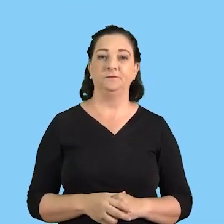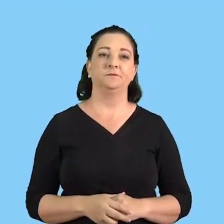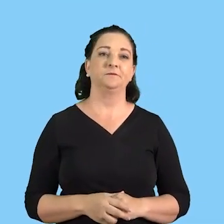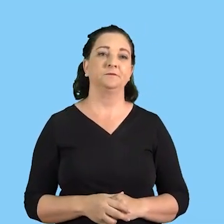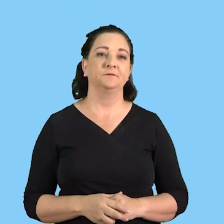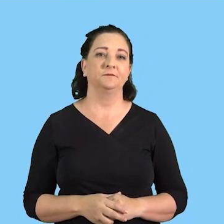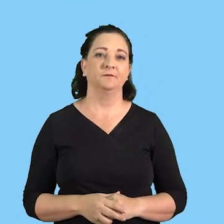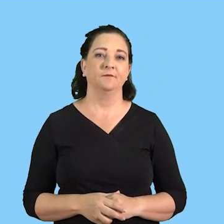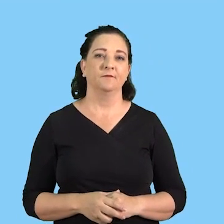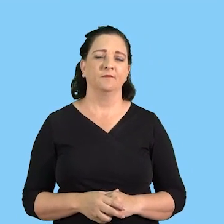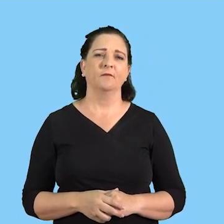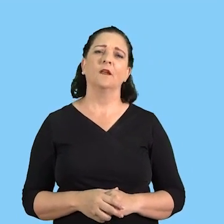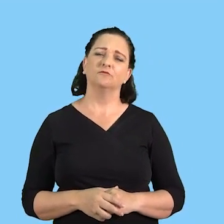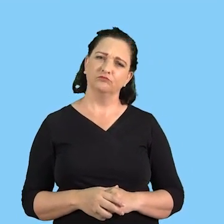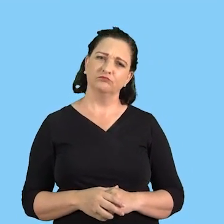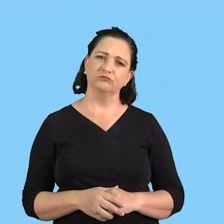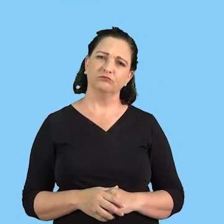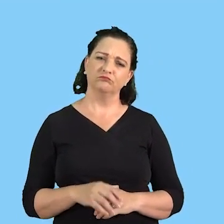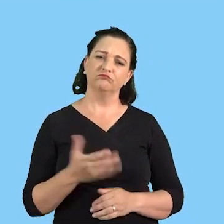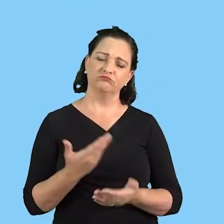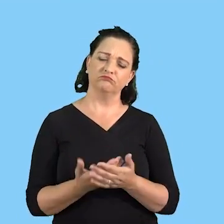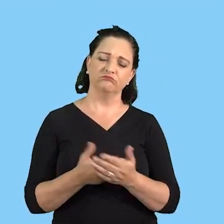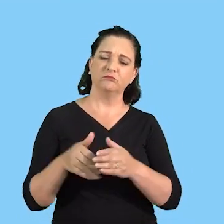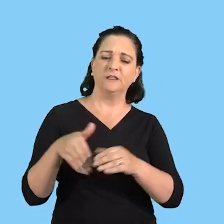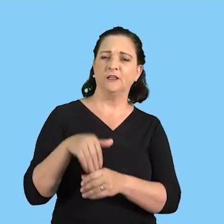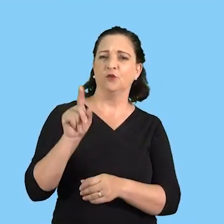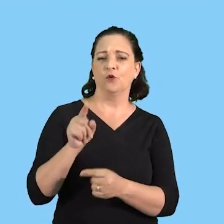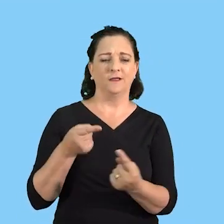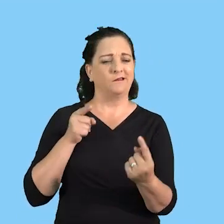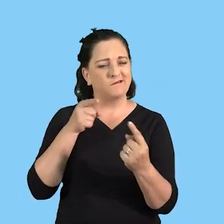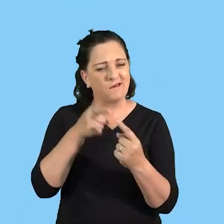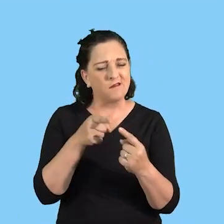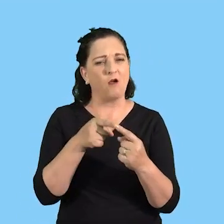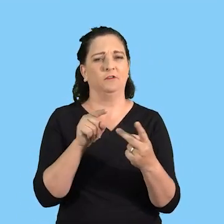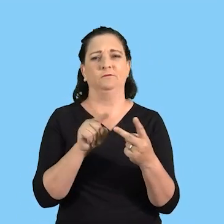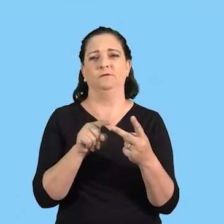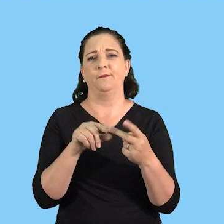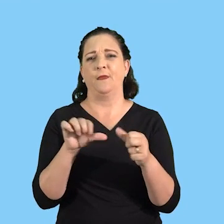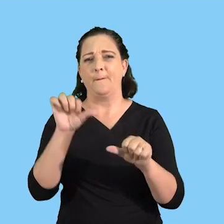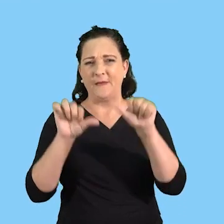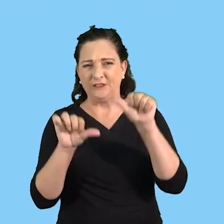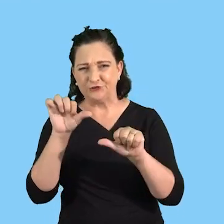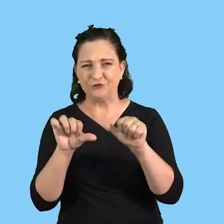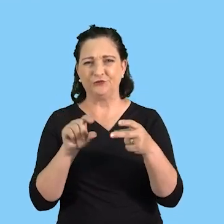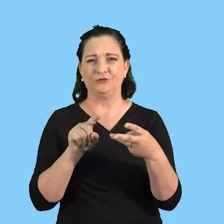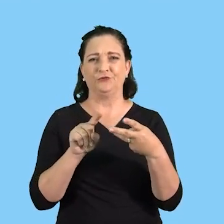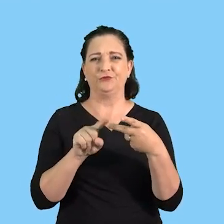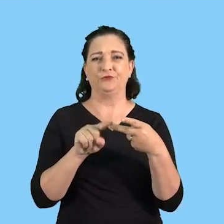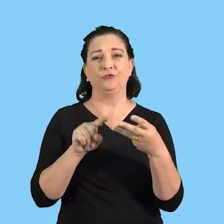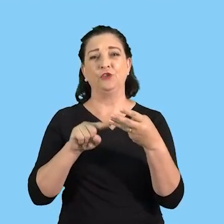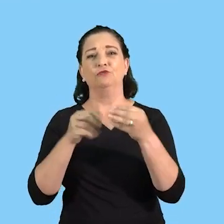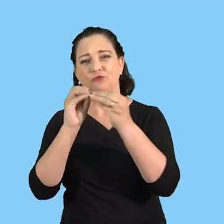It also includes setting targets, measuring performance, and taking corrective